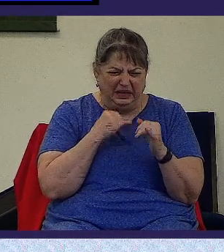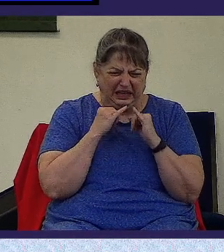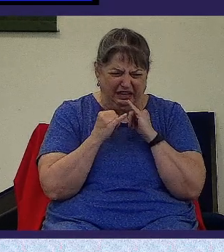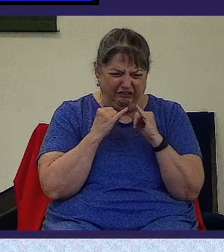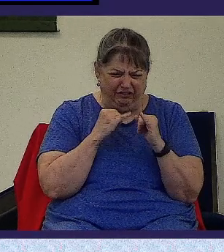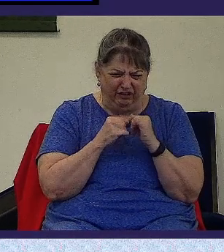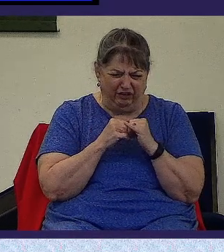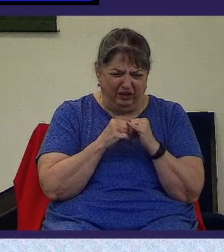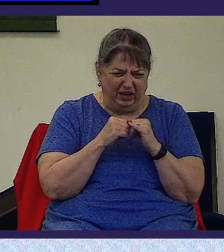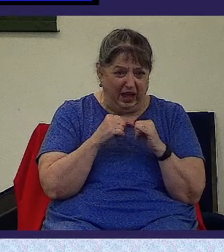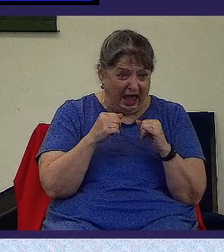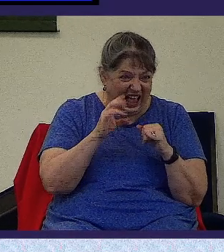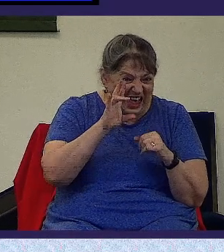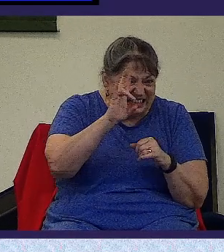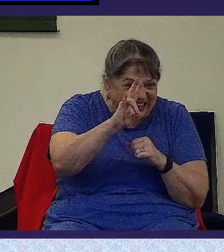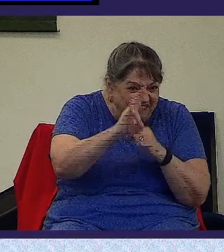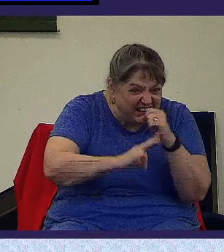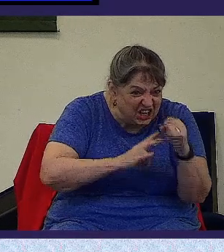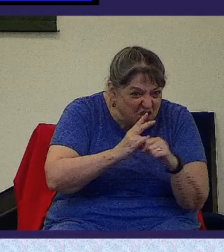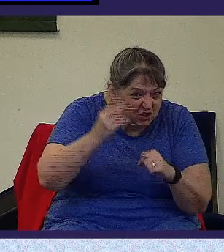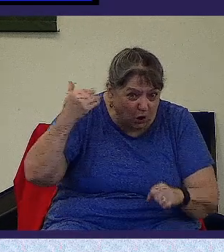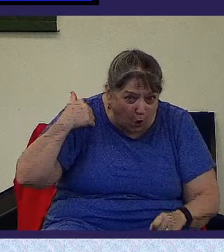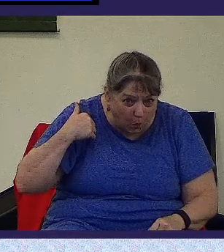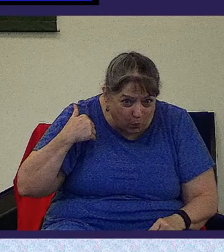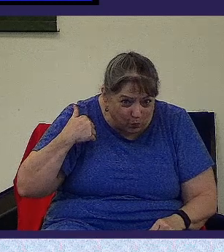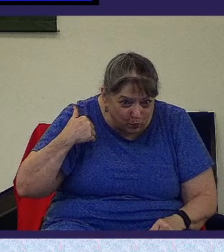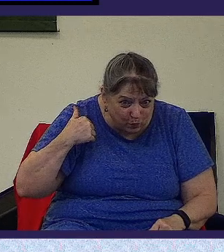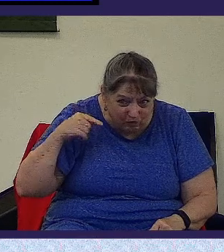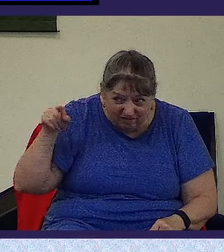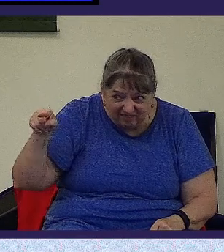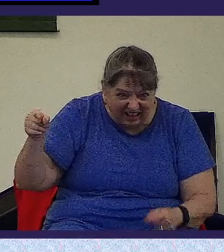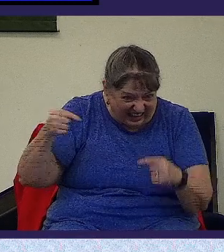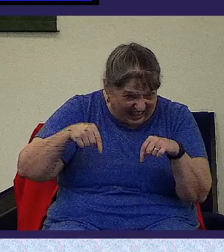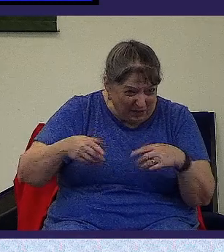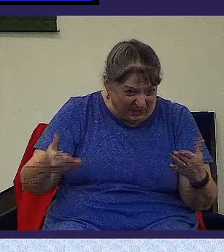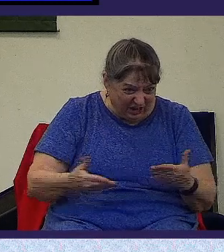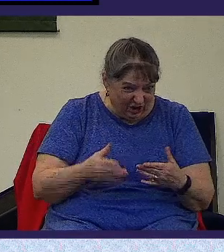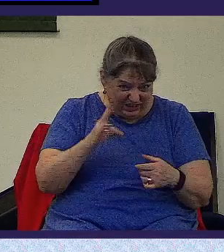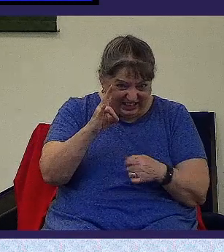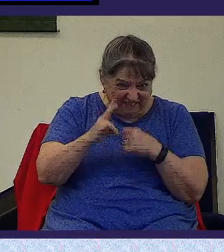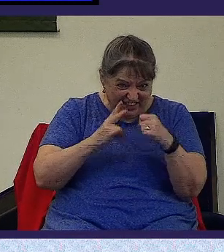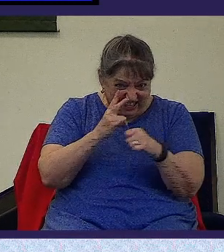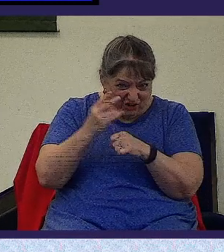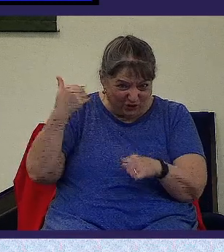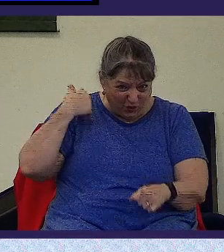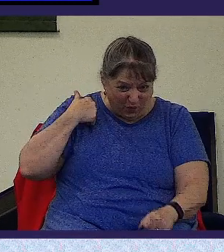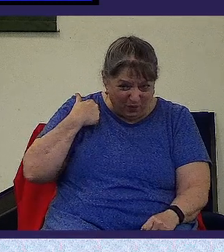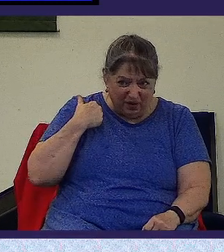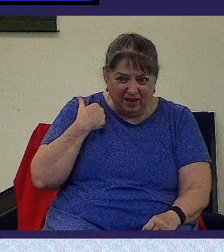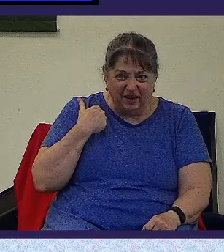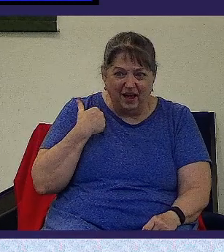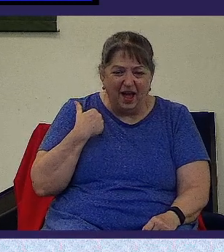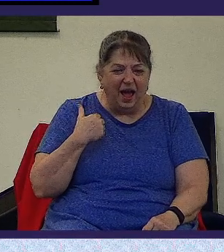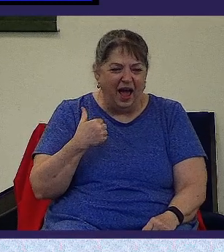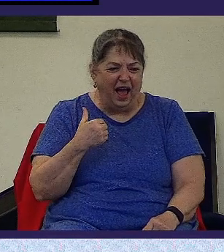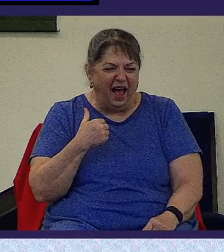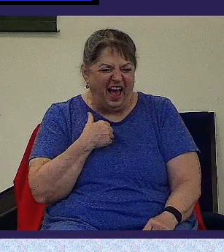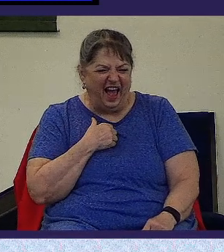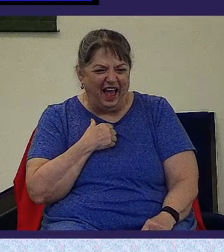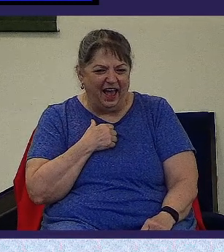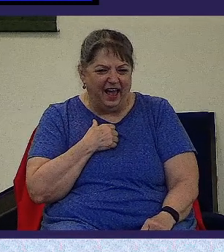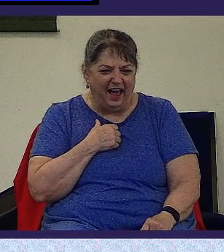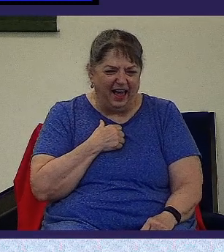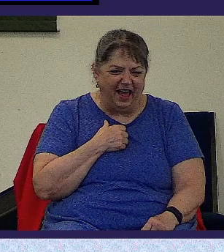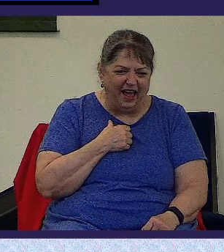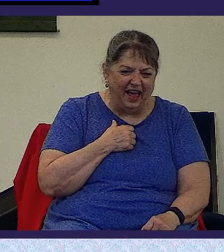for a job seven years ago what will be your day off they wanted to know what would be my day off and i said well sunday sounds like a good day but that didn't go too far